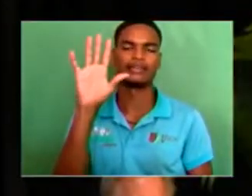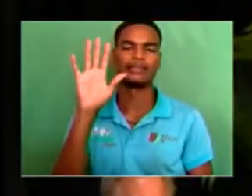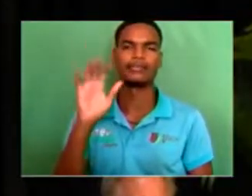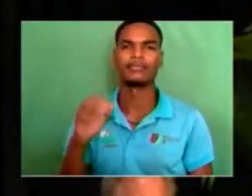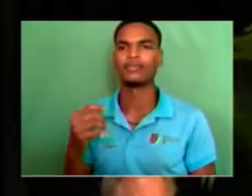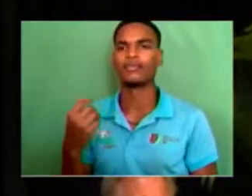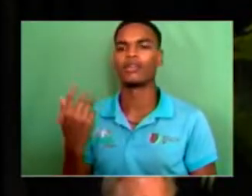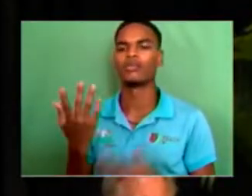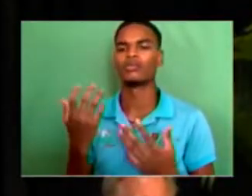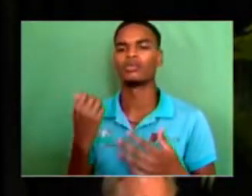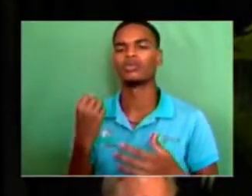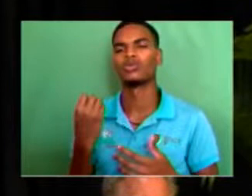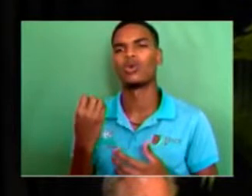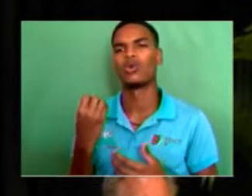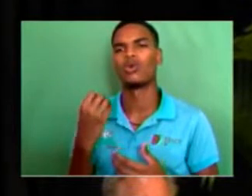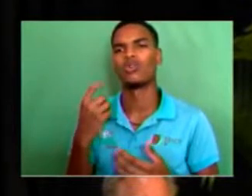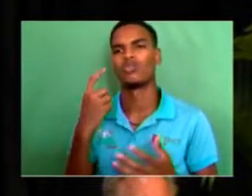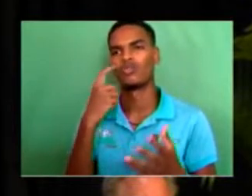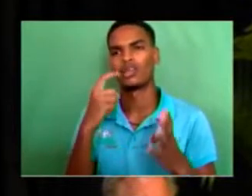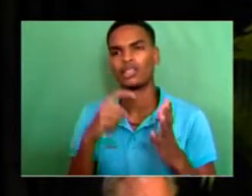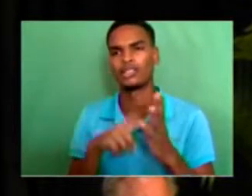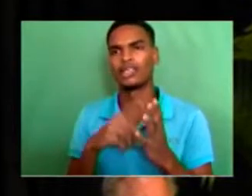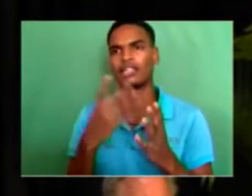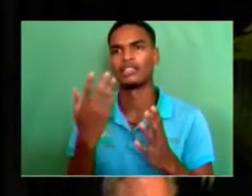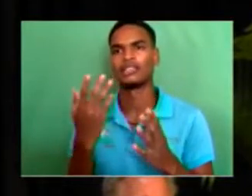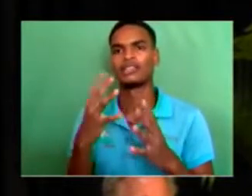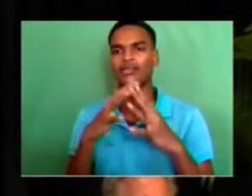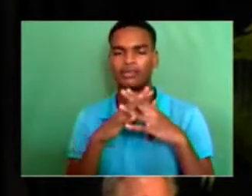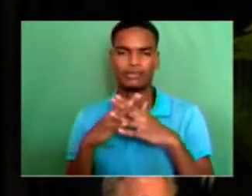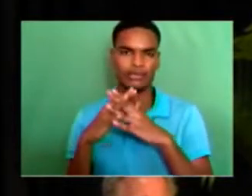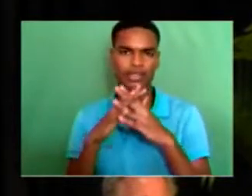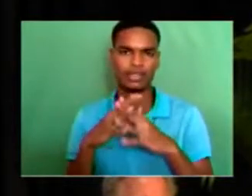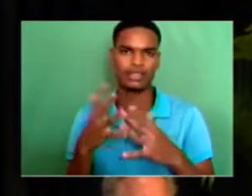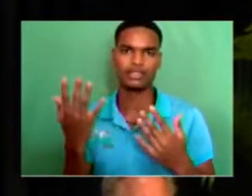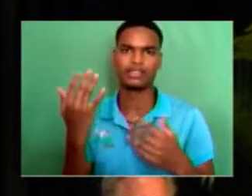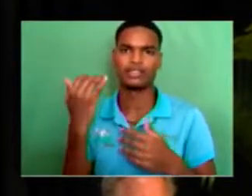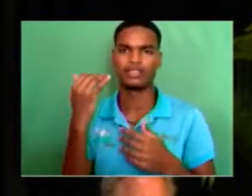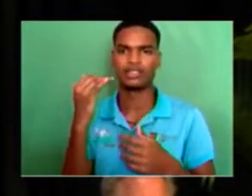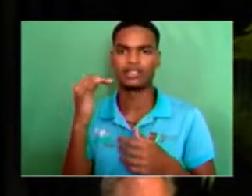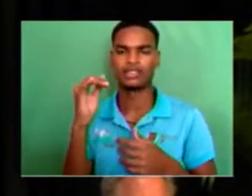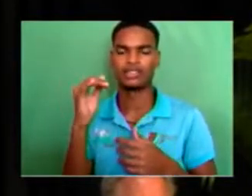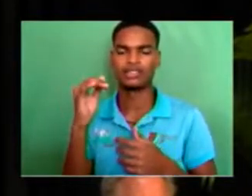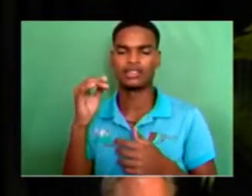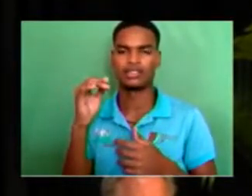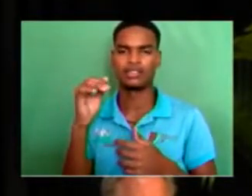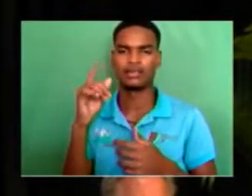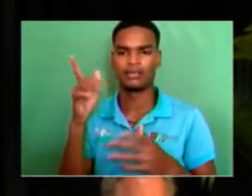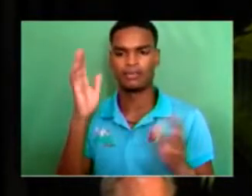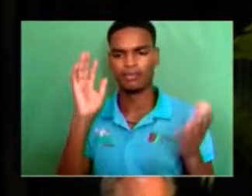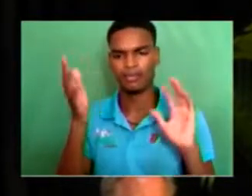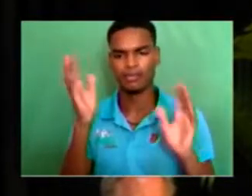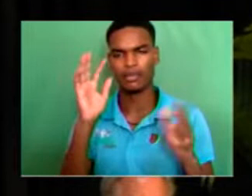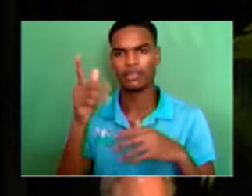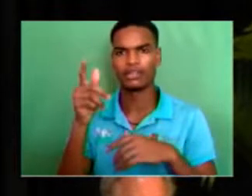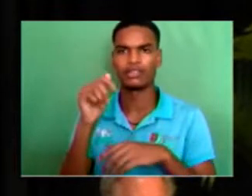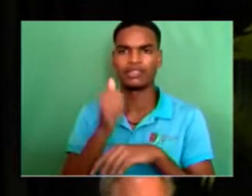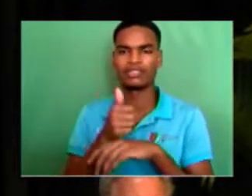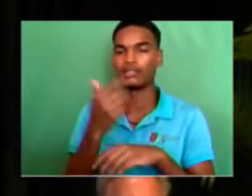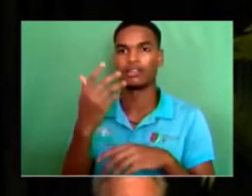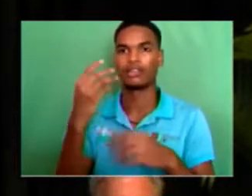So recognizing that in the US, even these markets that are converted to, you're like blinded by these lights. Let me do